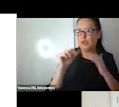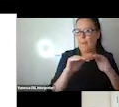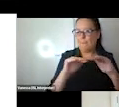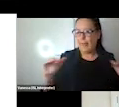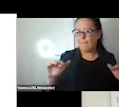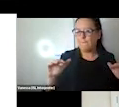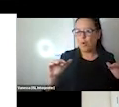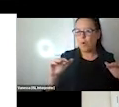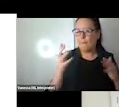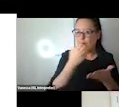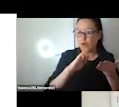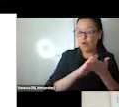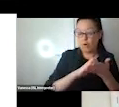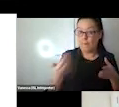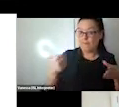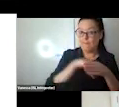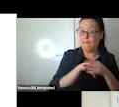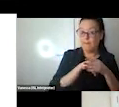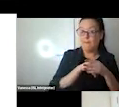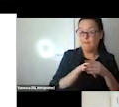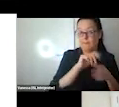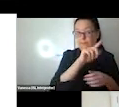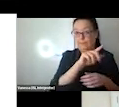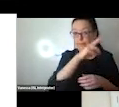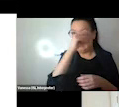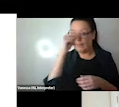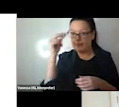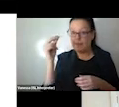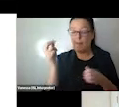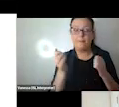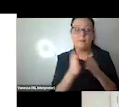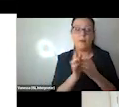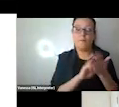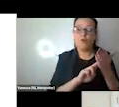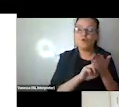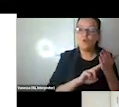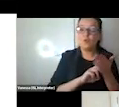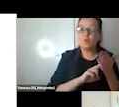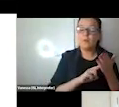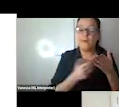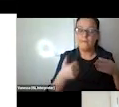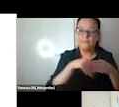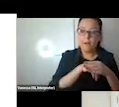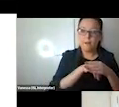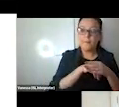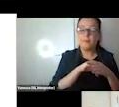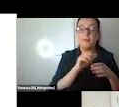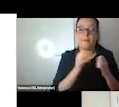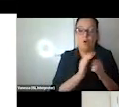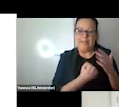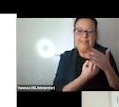Europe, also involved as examples of user involvement in development of this standard.